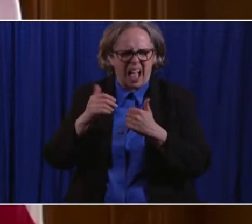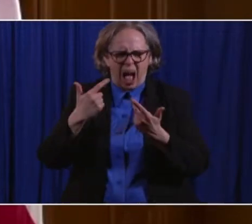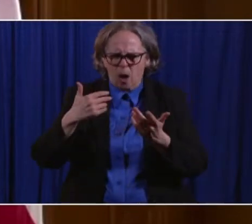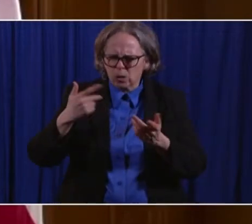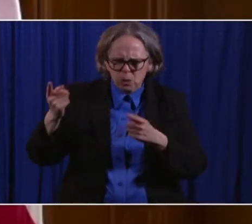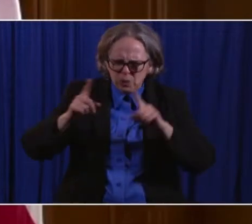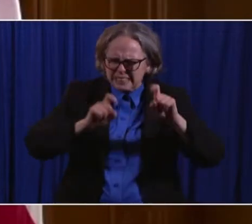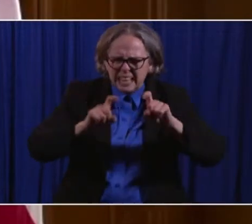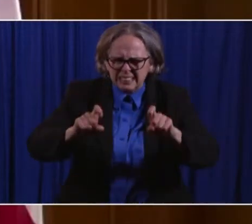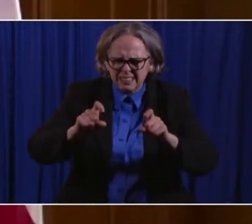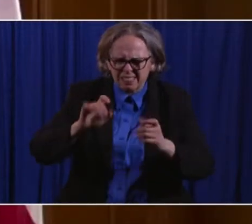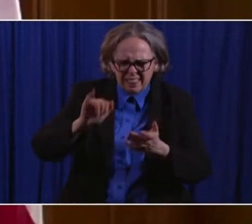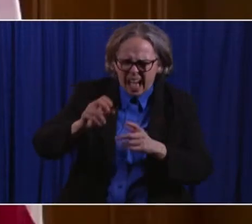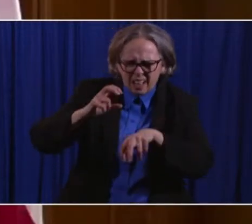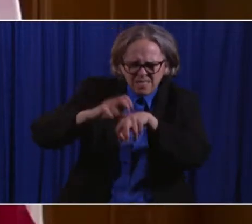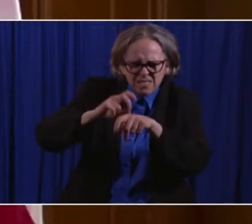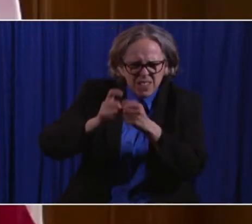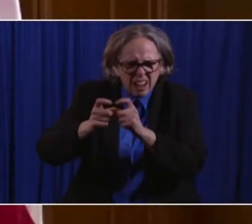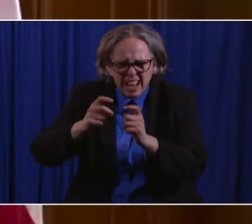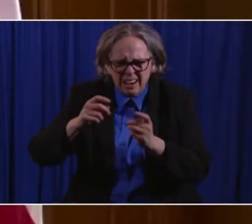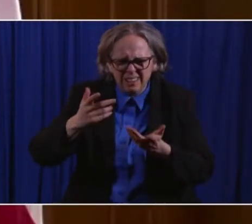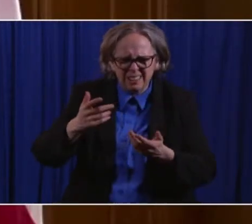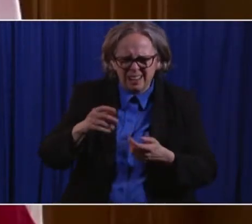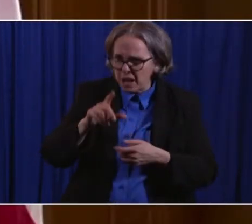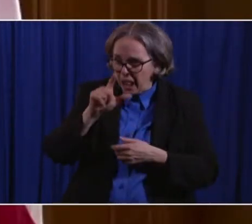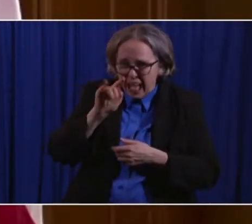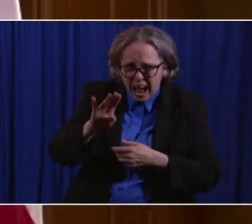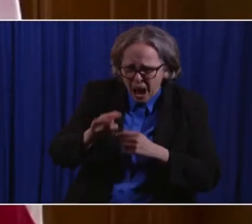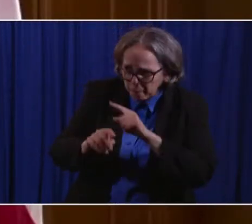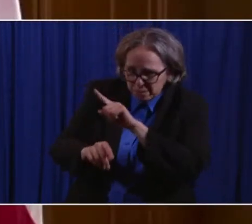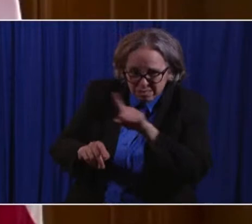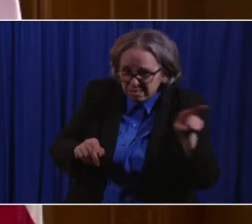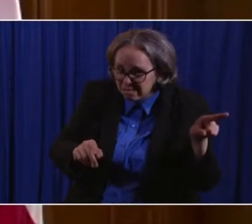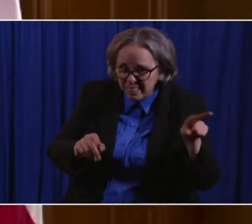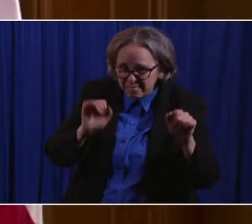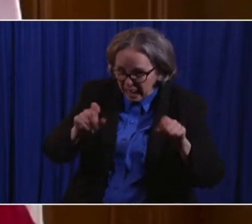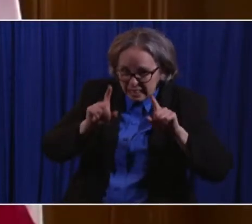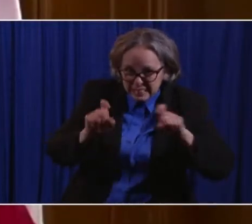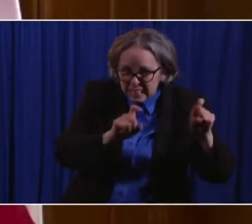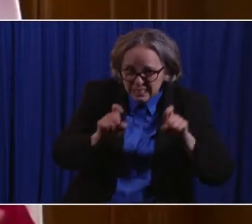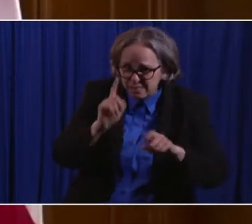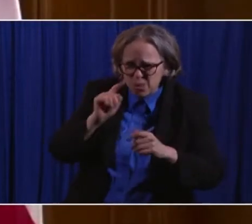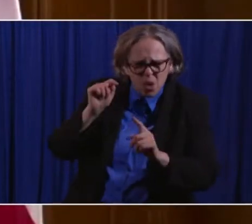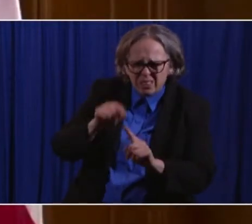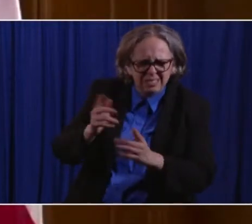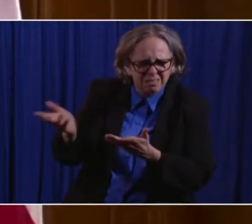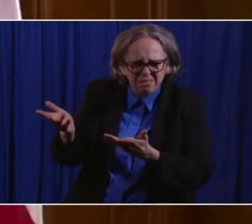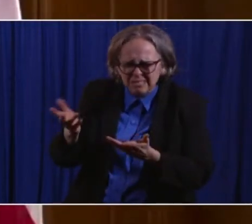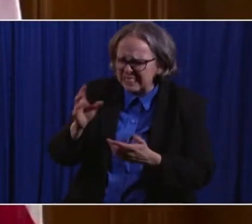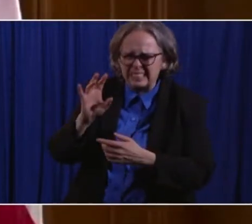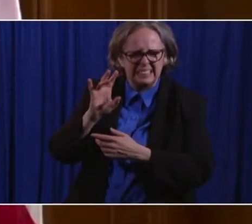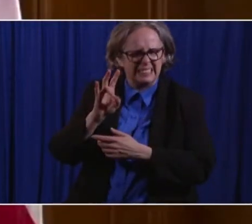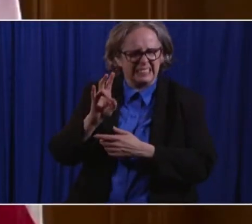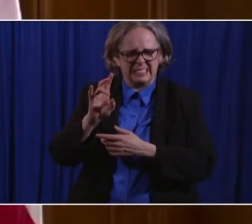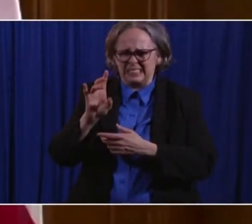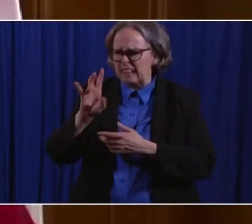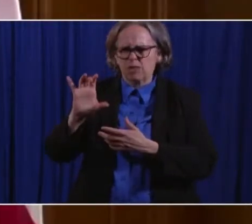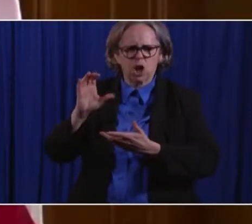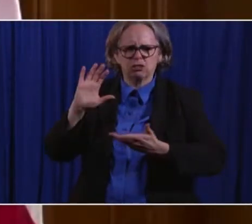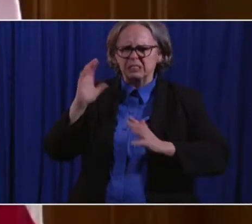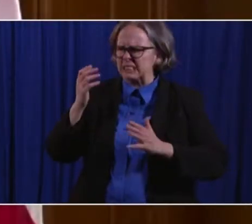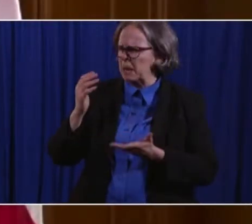And what labs can do that, or how many labs can do it? Because it doesn't sound like a very high number. You used it in